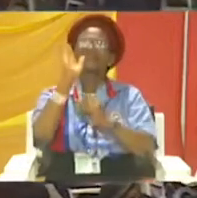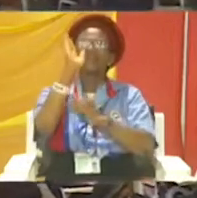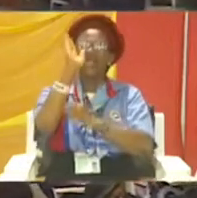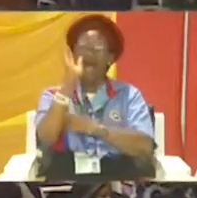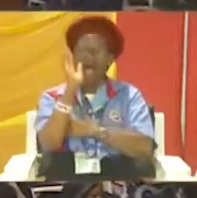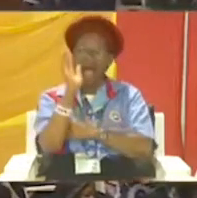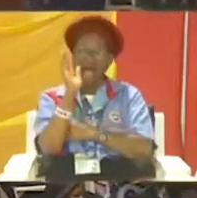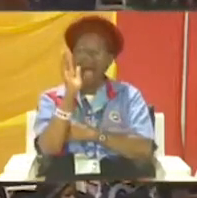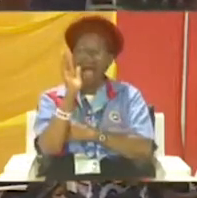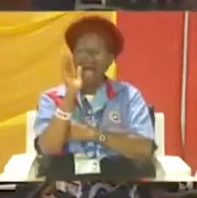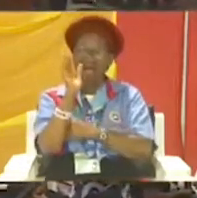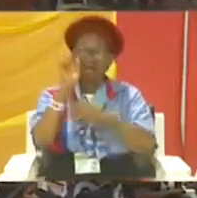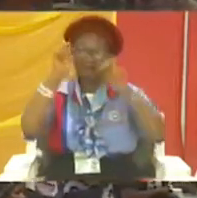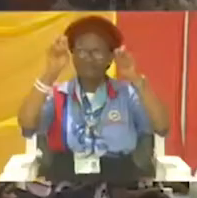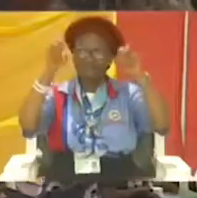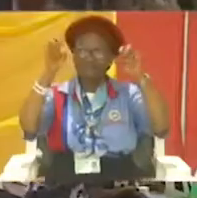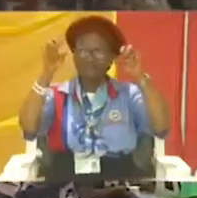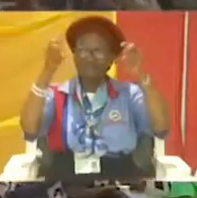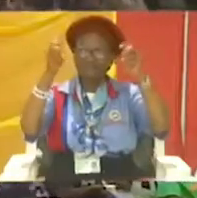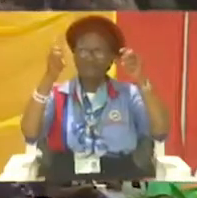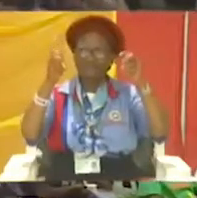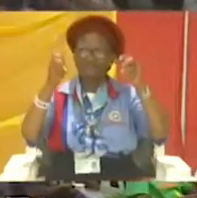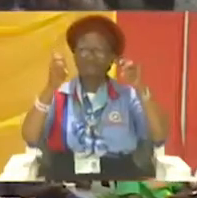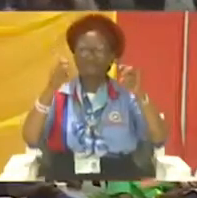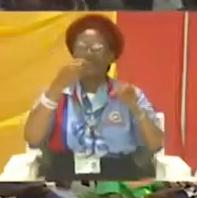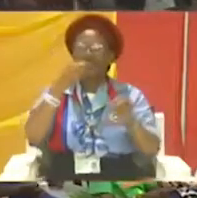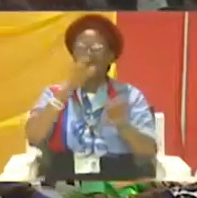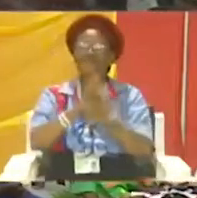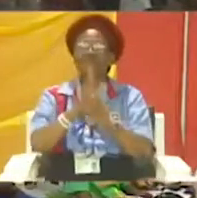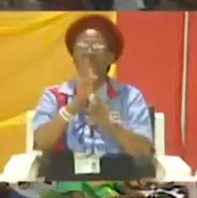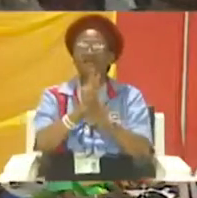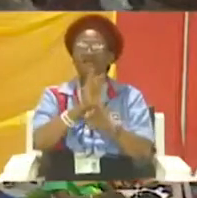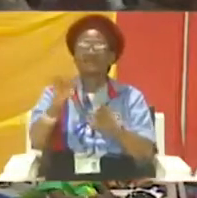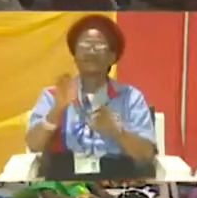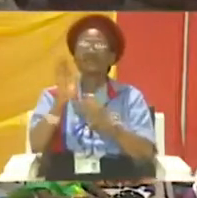And then in